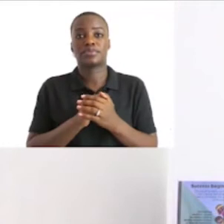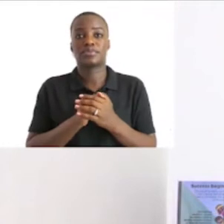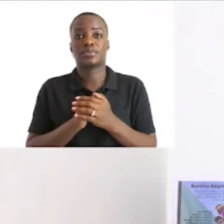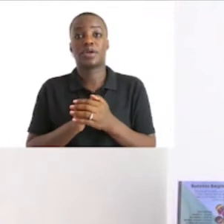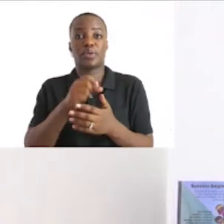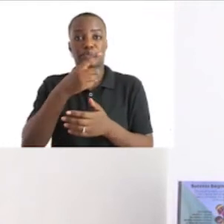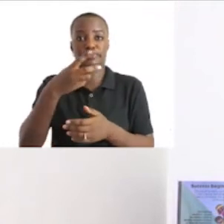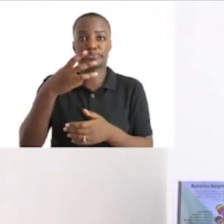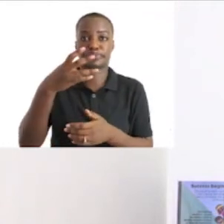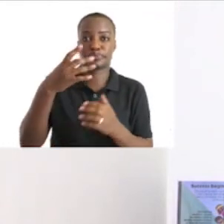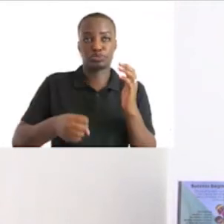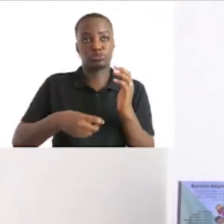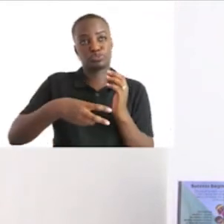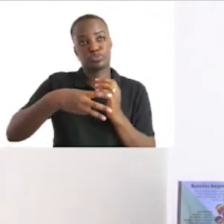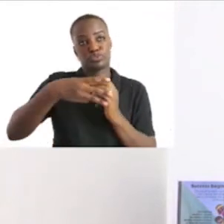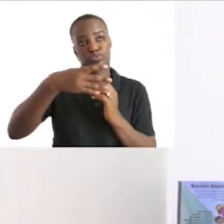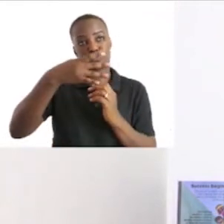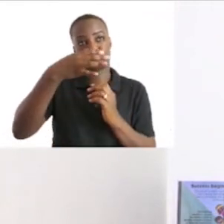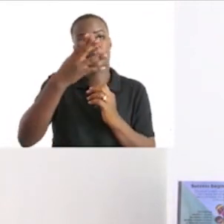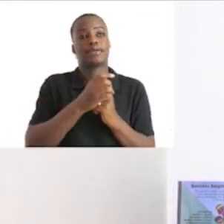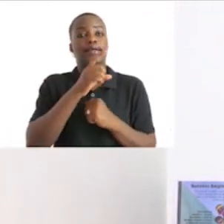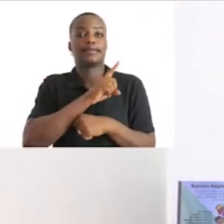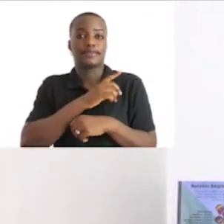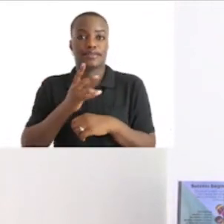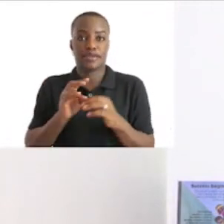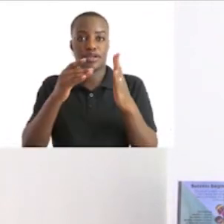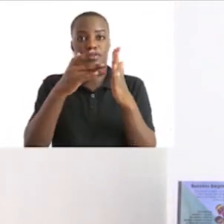until 17 with our finger.